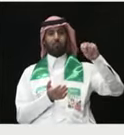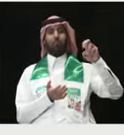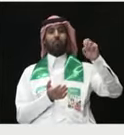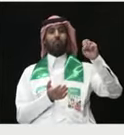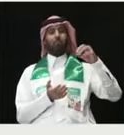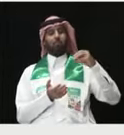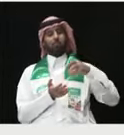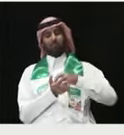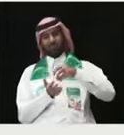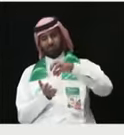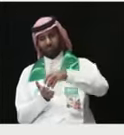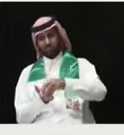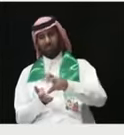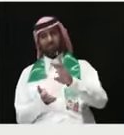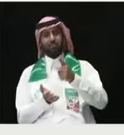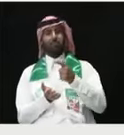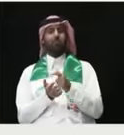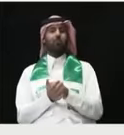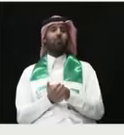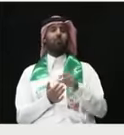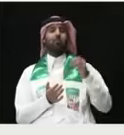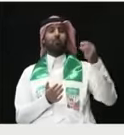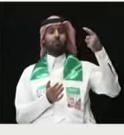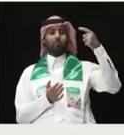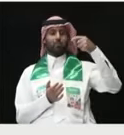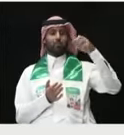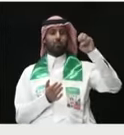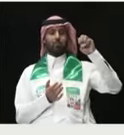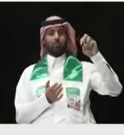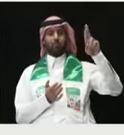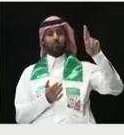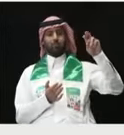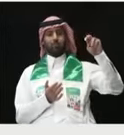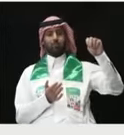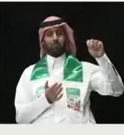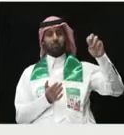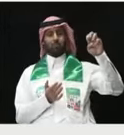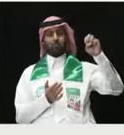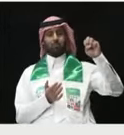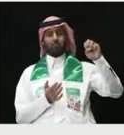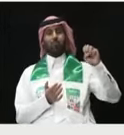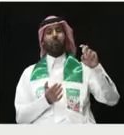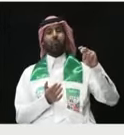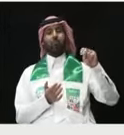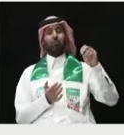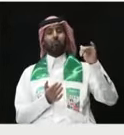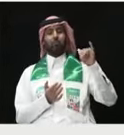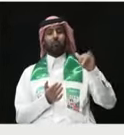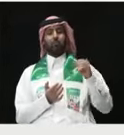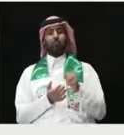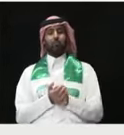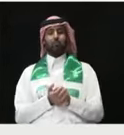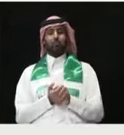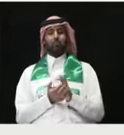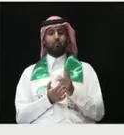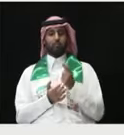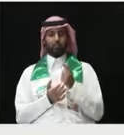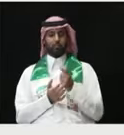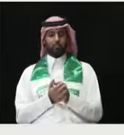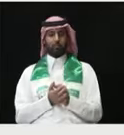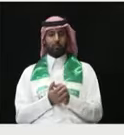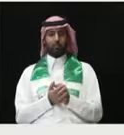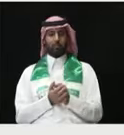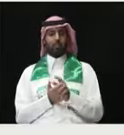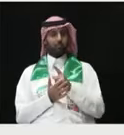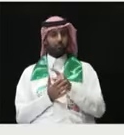So we have it did. Can you focus on it here? It is a did in here and move,